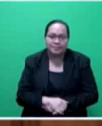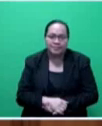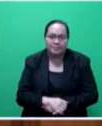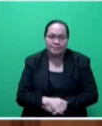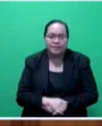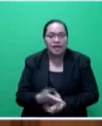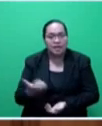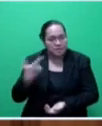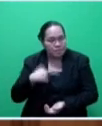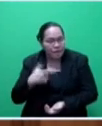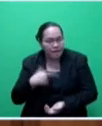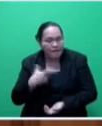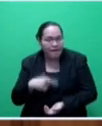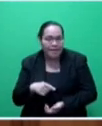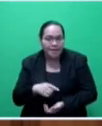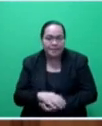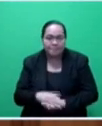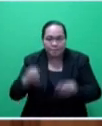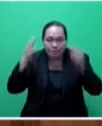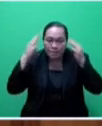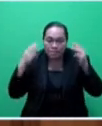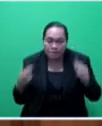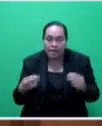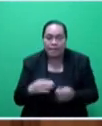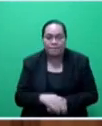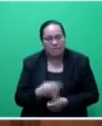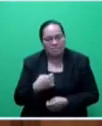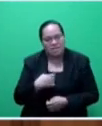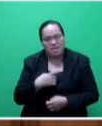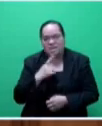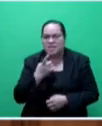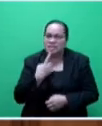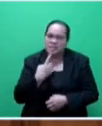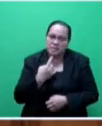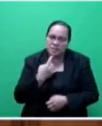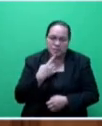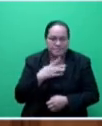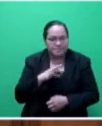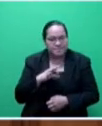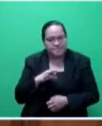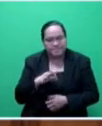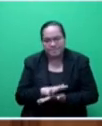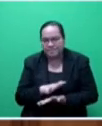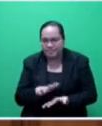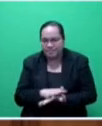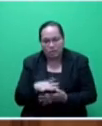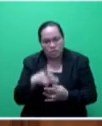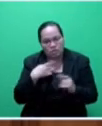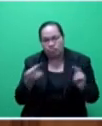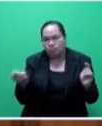So therefore, Mr. Speaker, it is a bit disappointing that we are changing